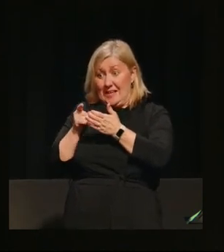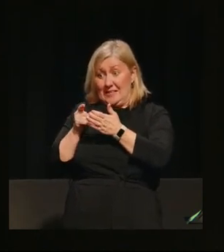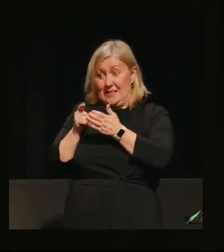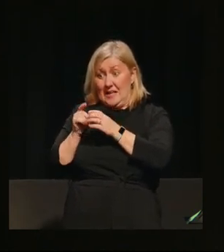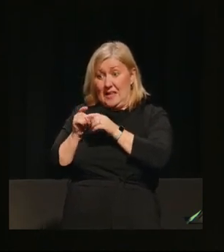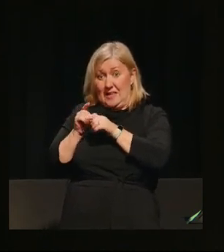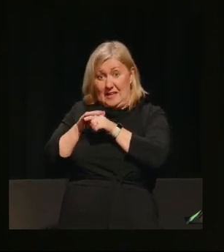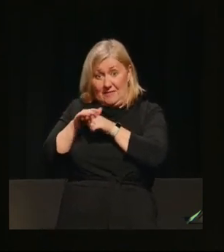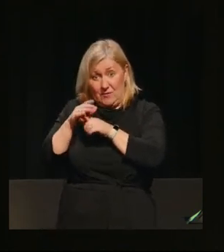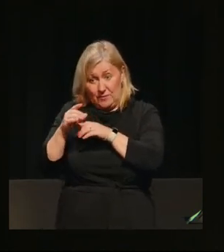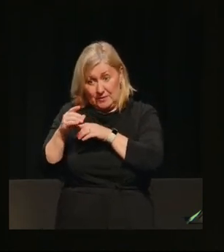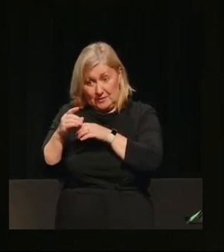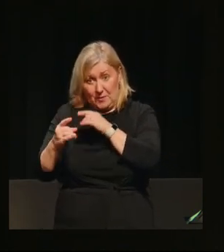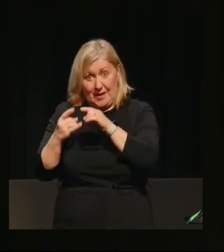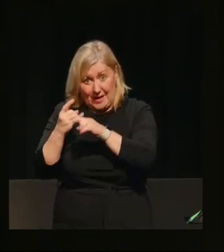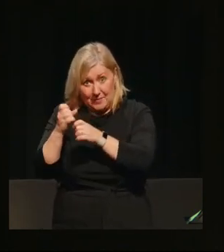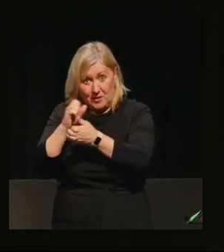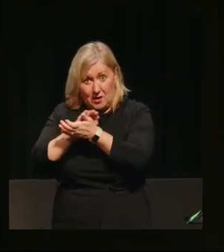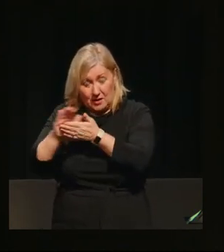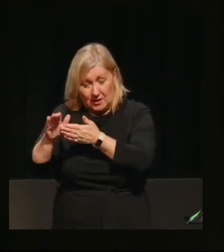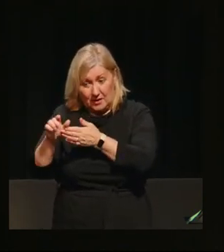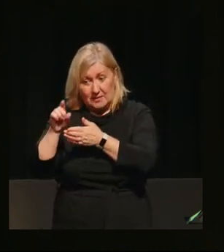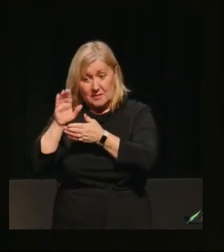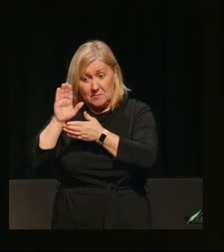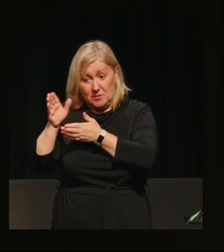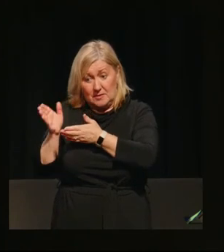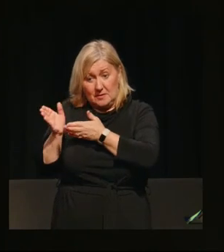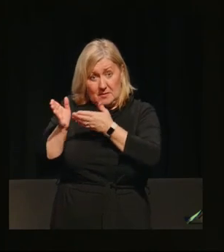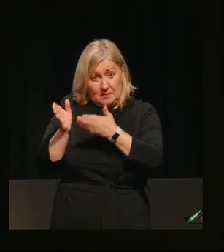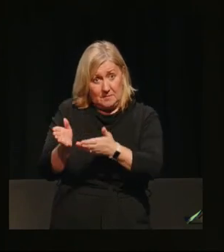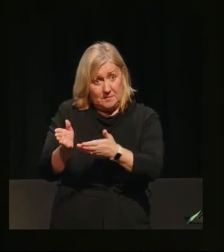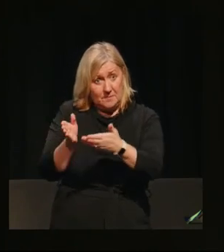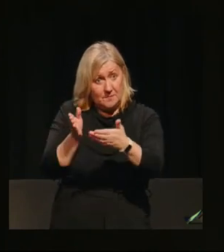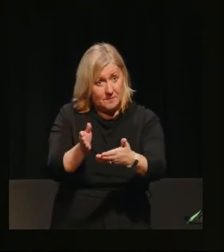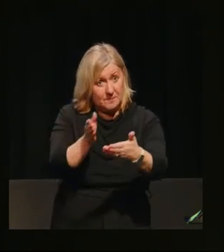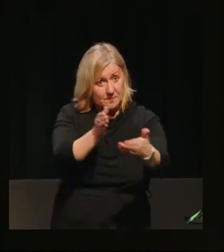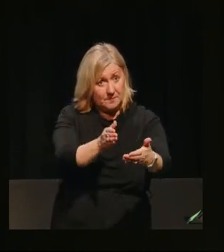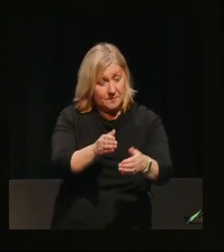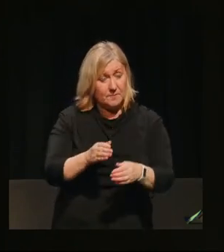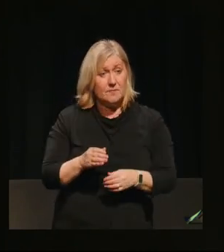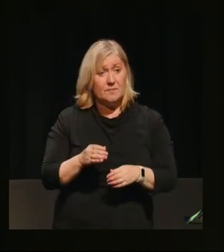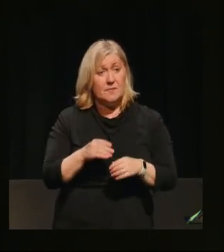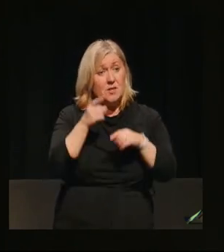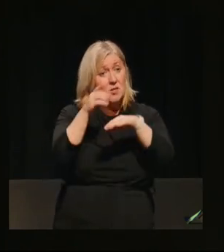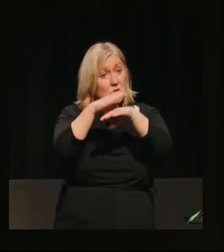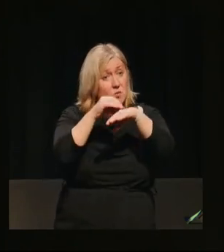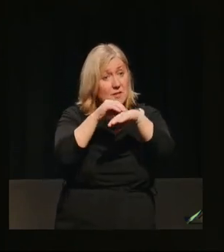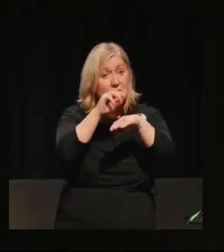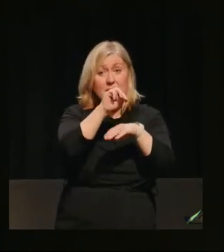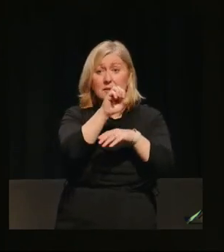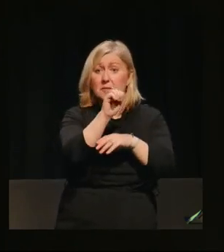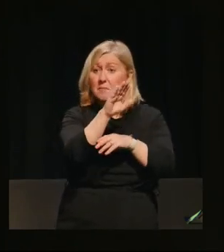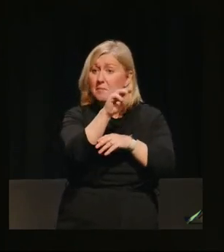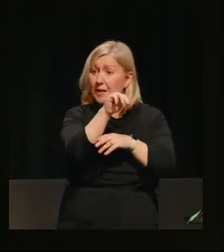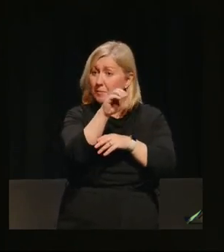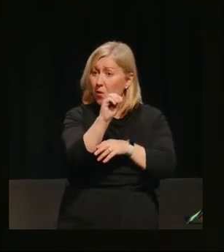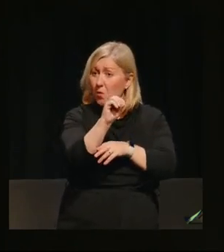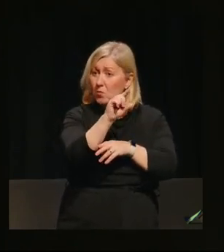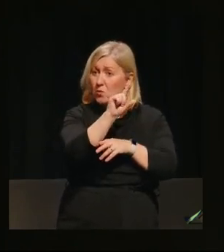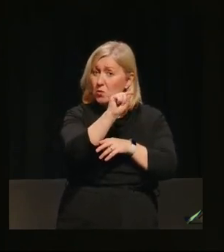In October 2021, at the Malmo International Forum on Holocaust Remembrance, the government made a pledge.